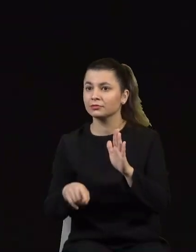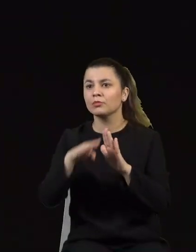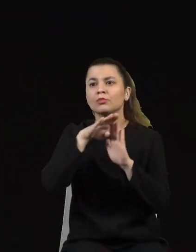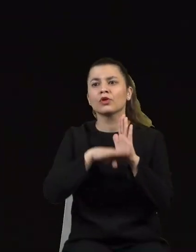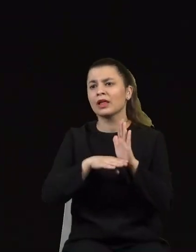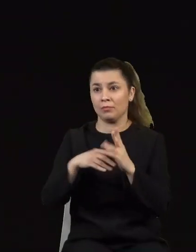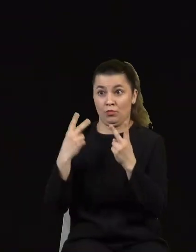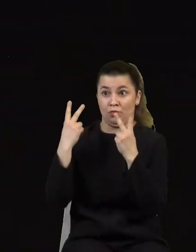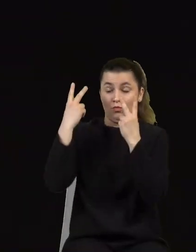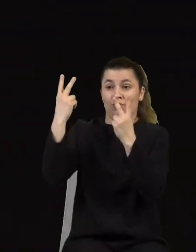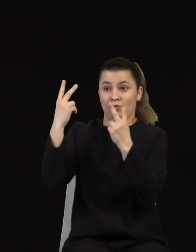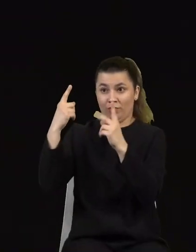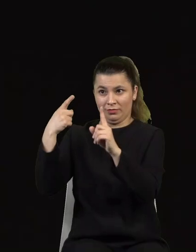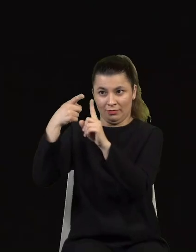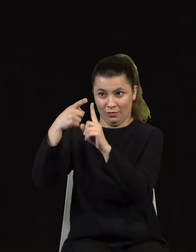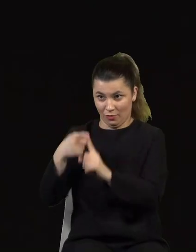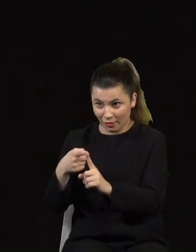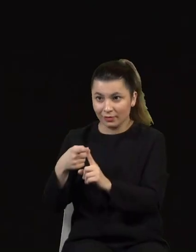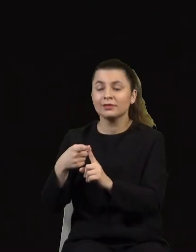different investments we had. So